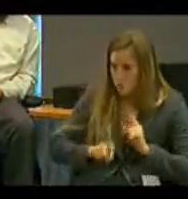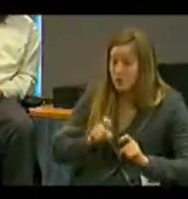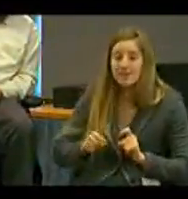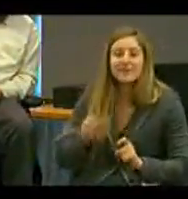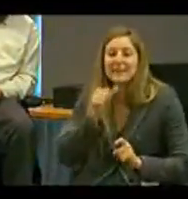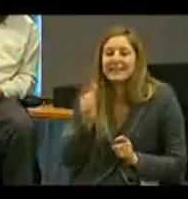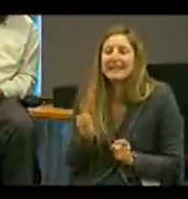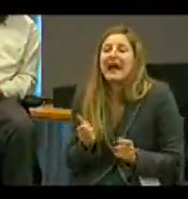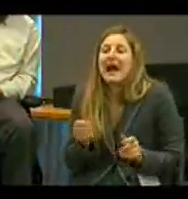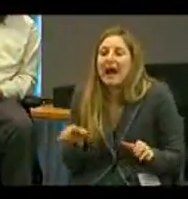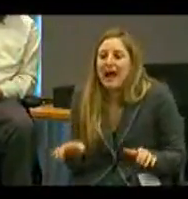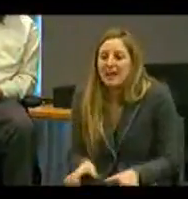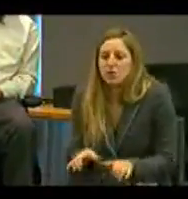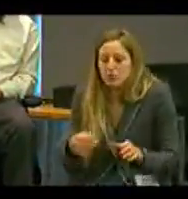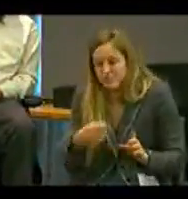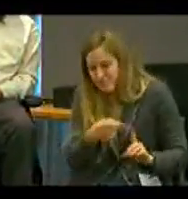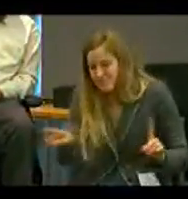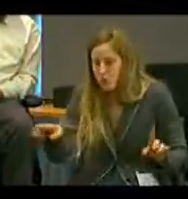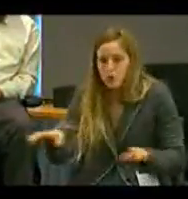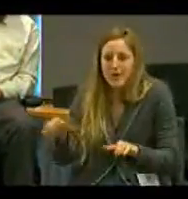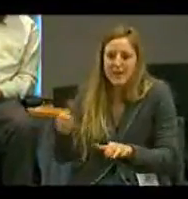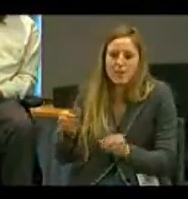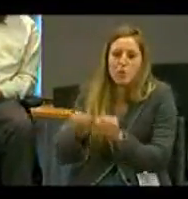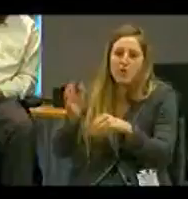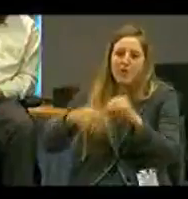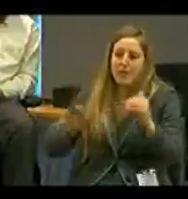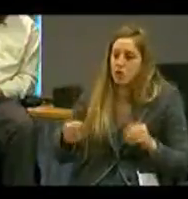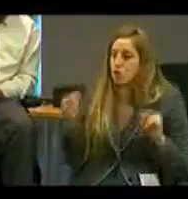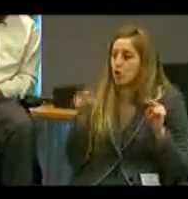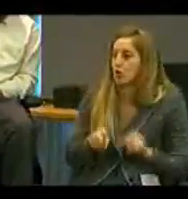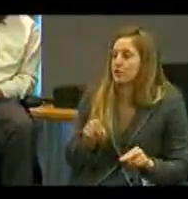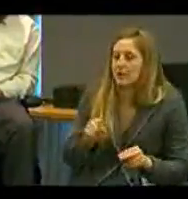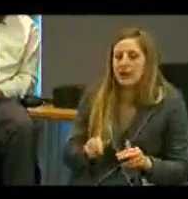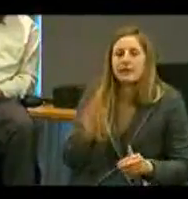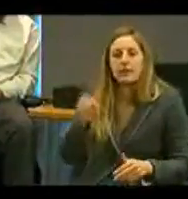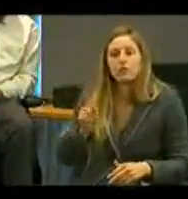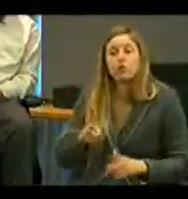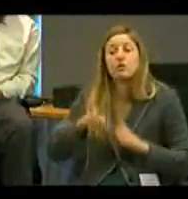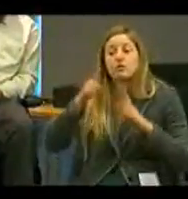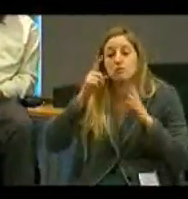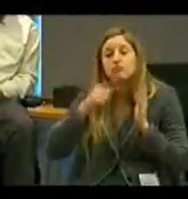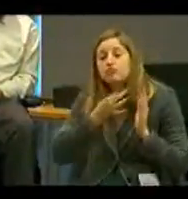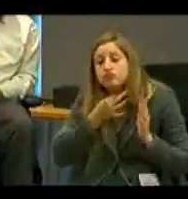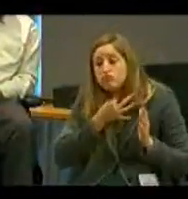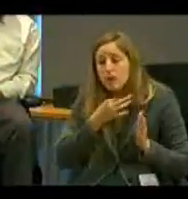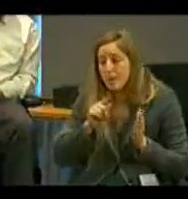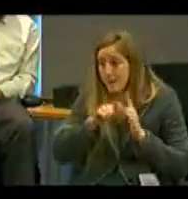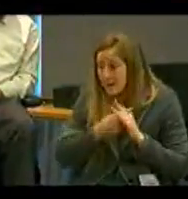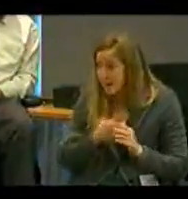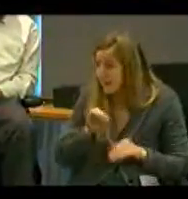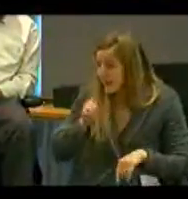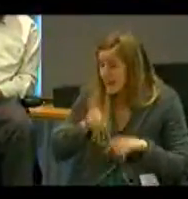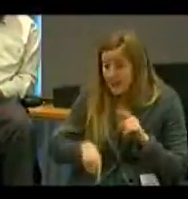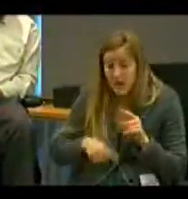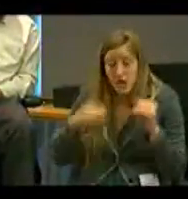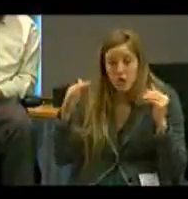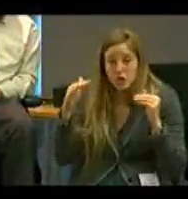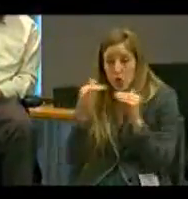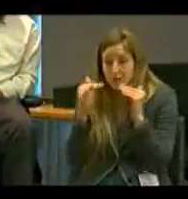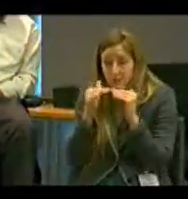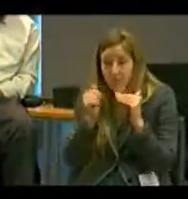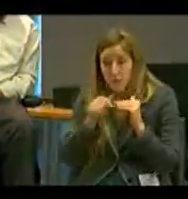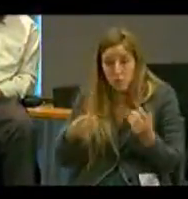to do anything more than that. And that's where the inquiry begins. But if they can't justify what they're doing, and it's a large